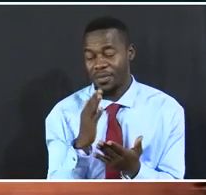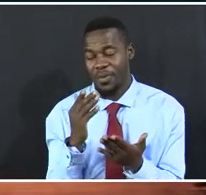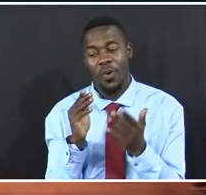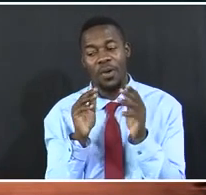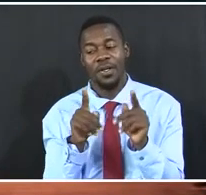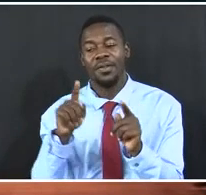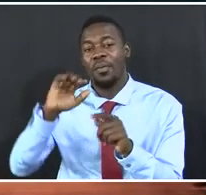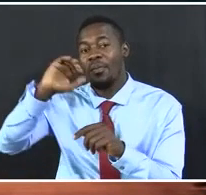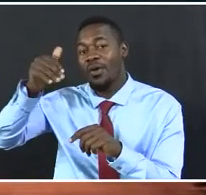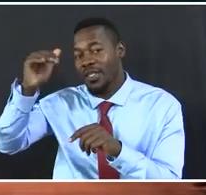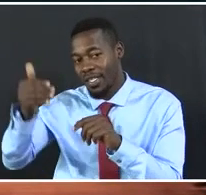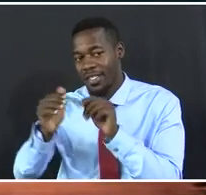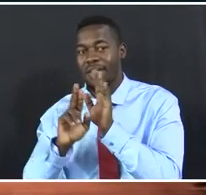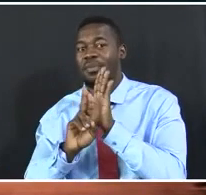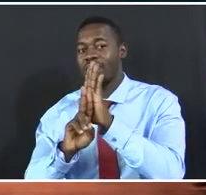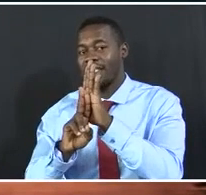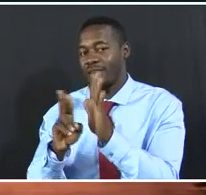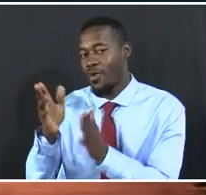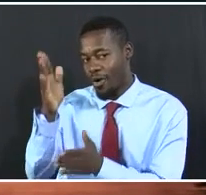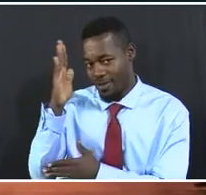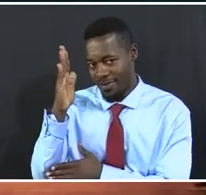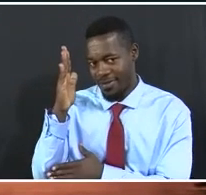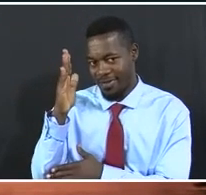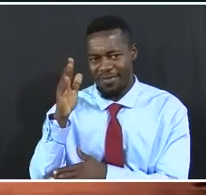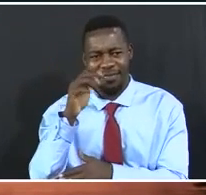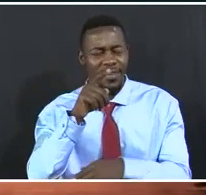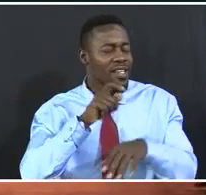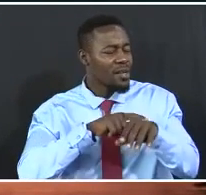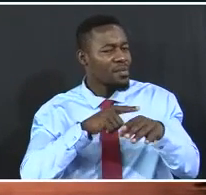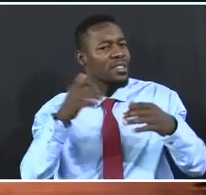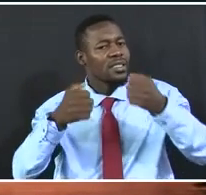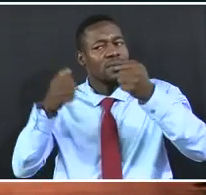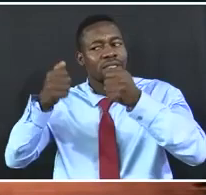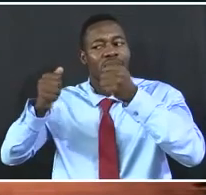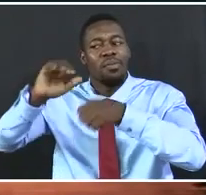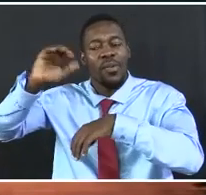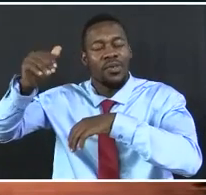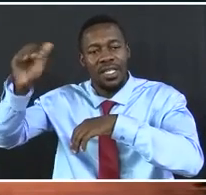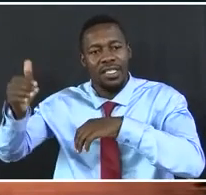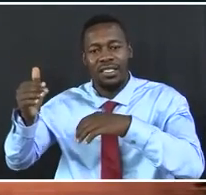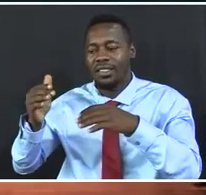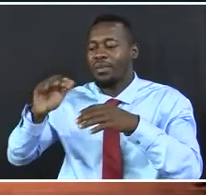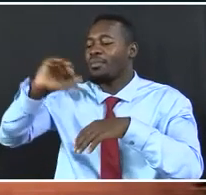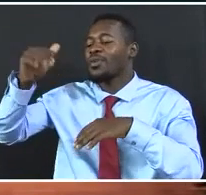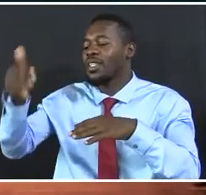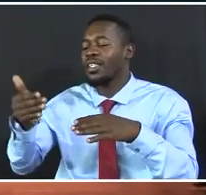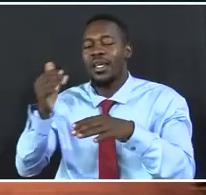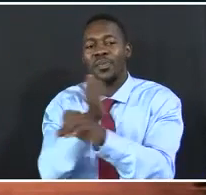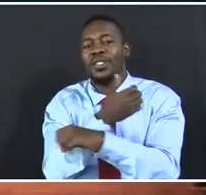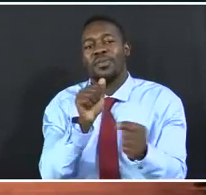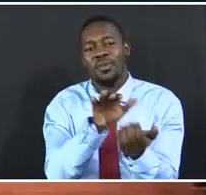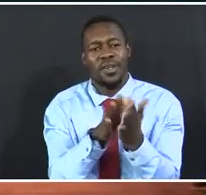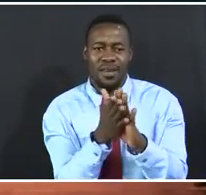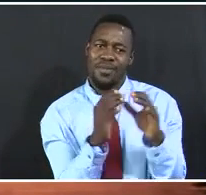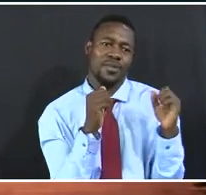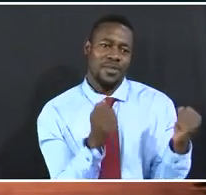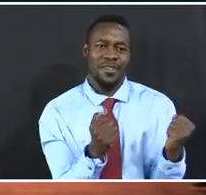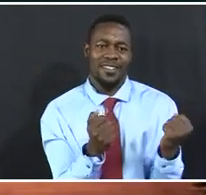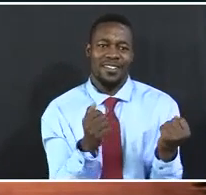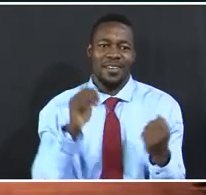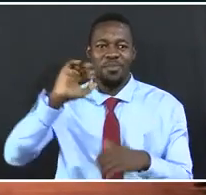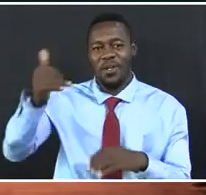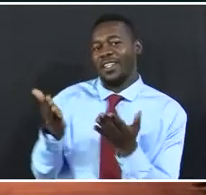clean hands and a pure heart, who does not trust an idol or swear by a false